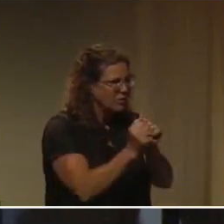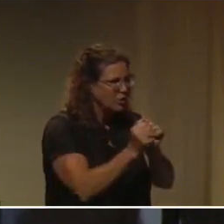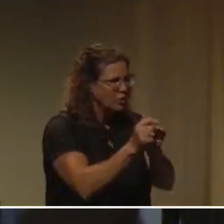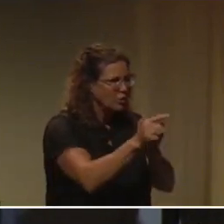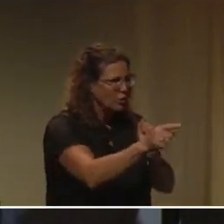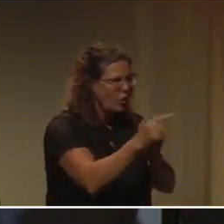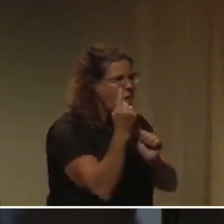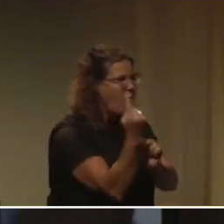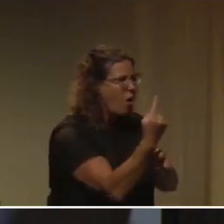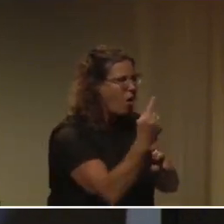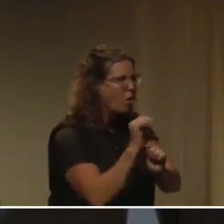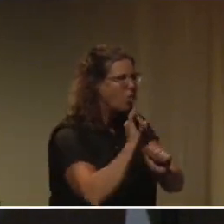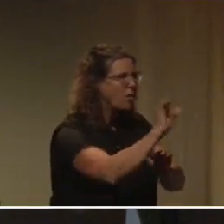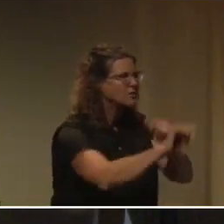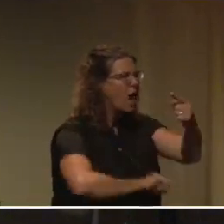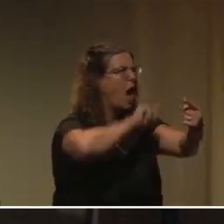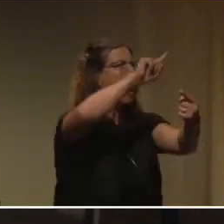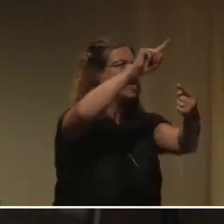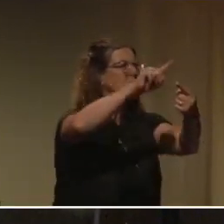age. Amen.